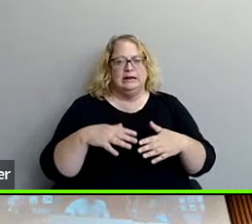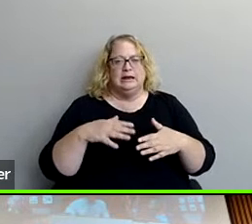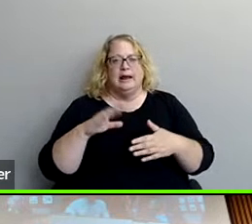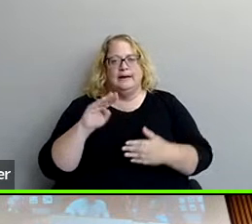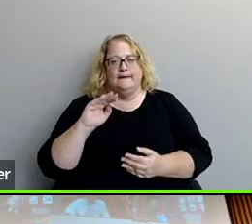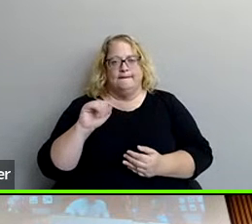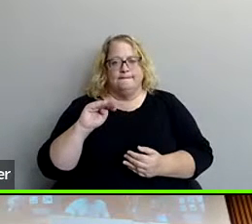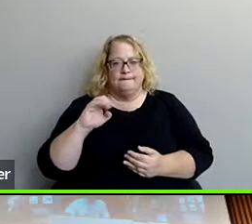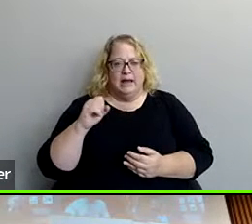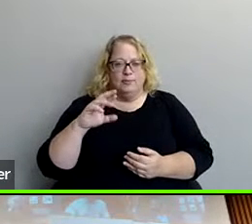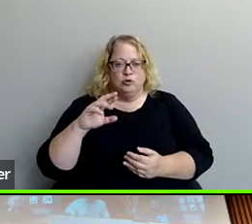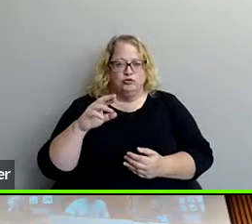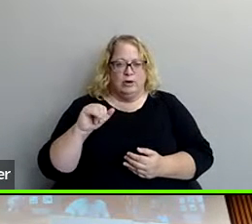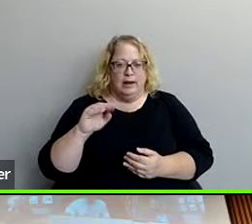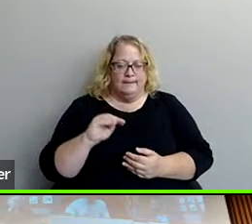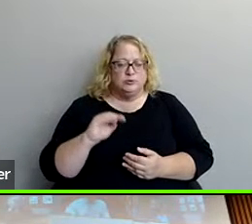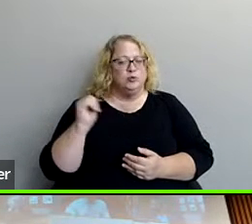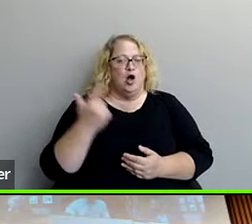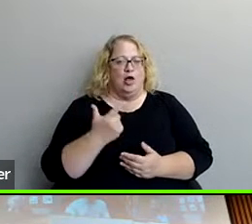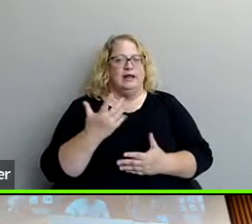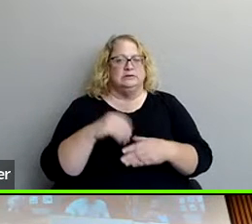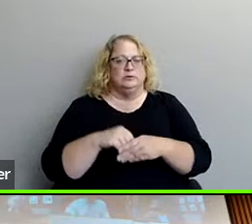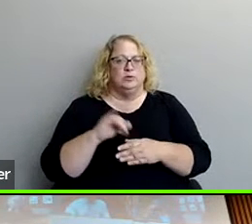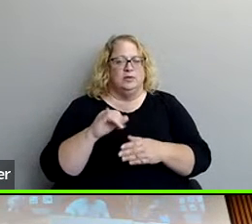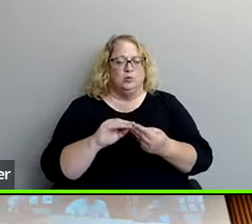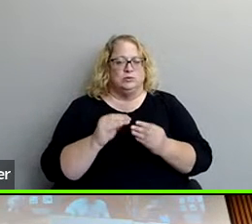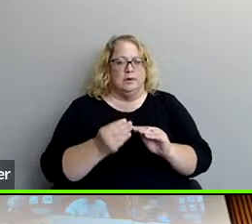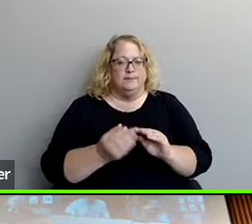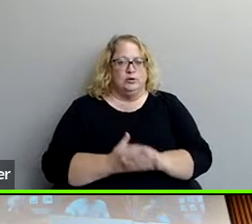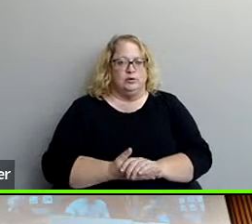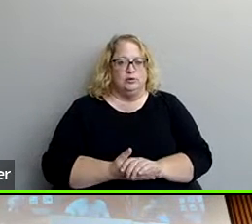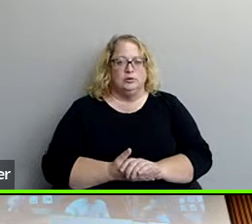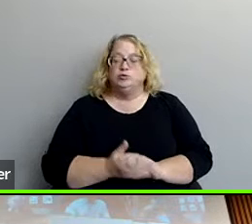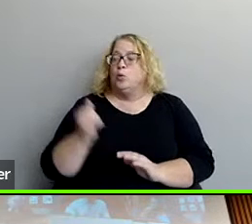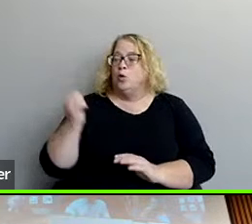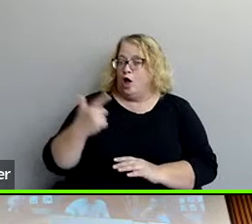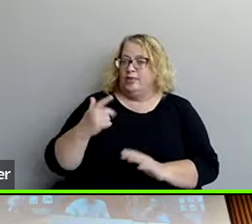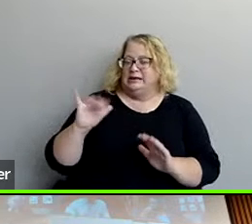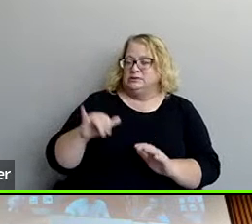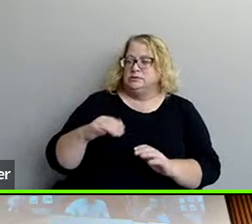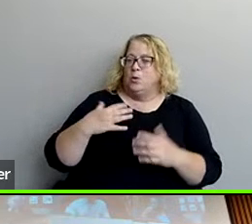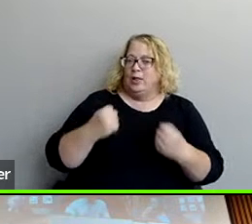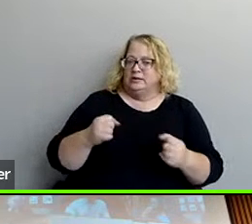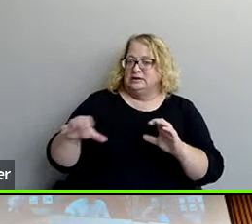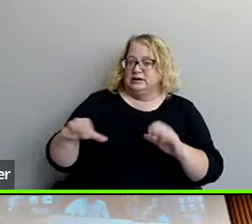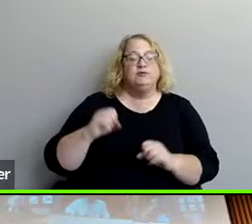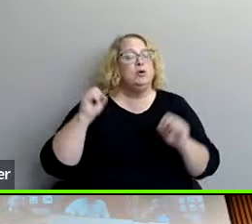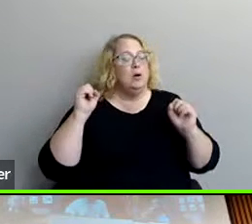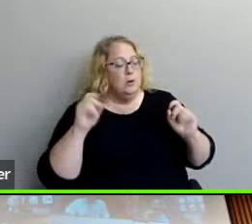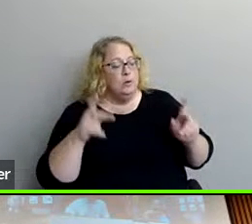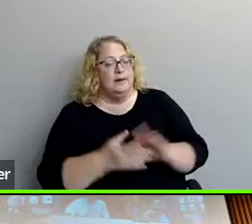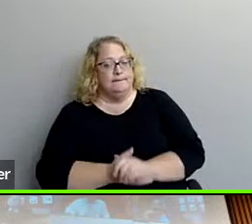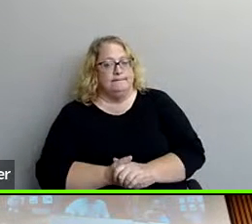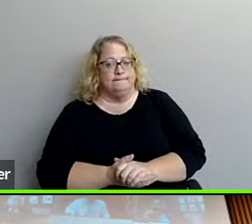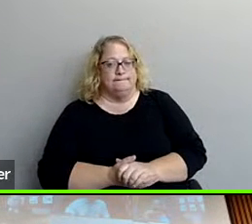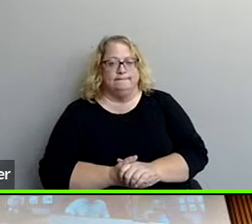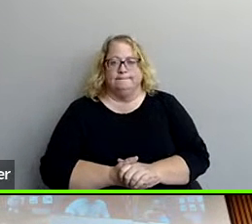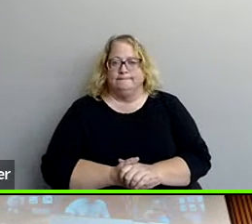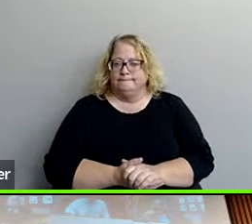that. So that all contributes to that number. So it would be also a wellness activity. Yeah. Okay.